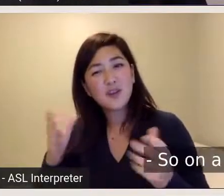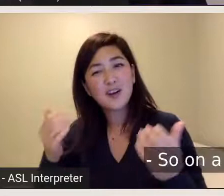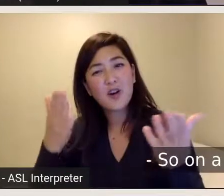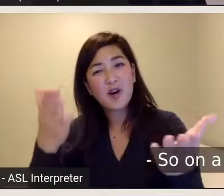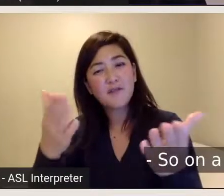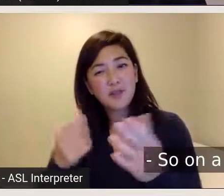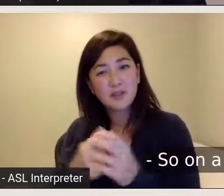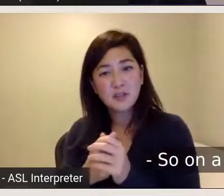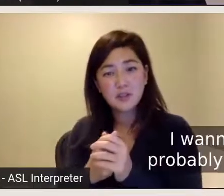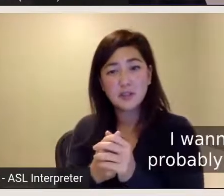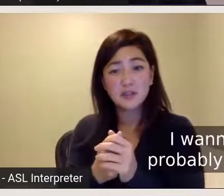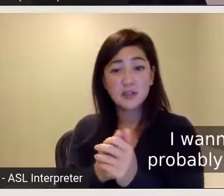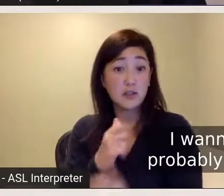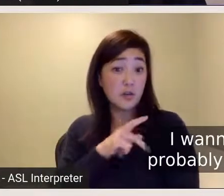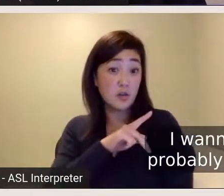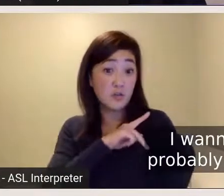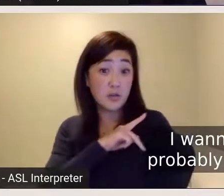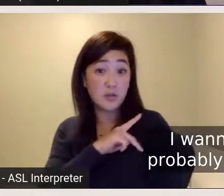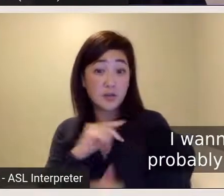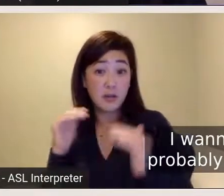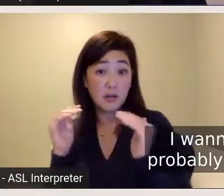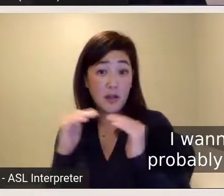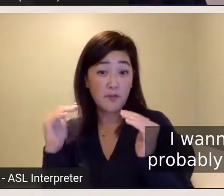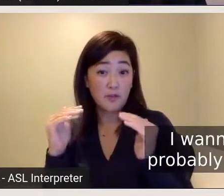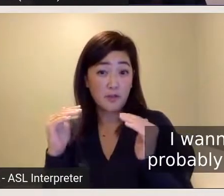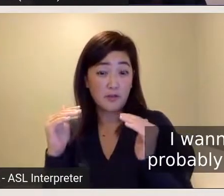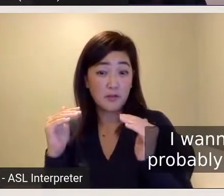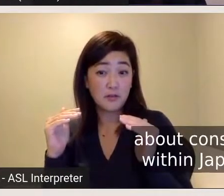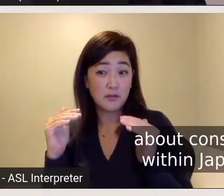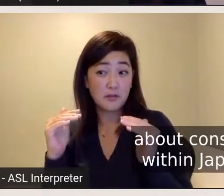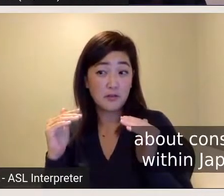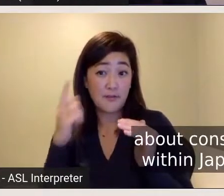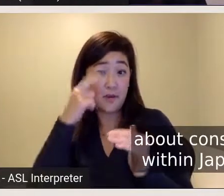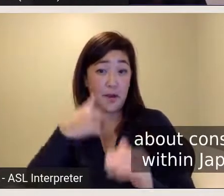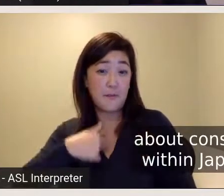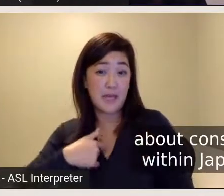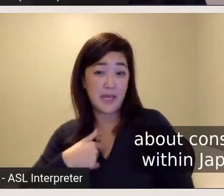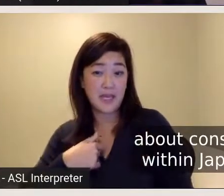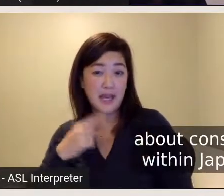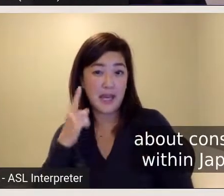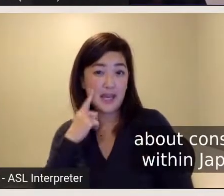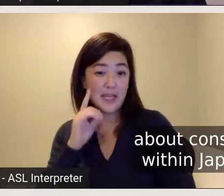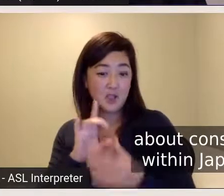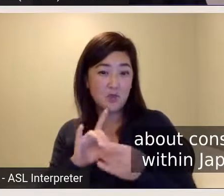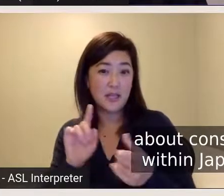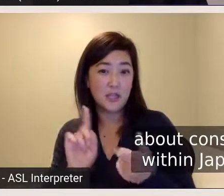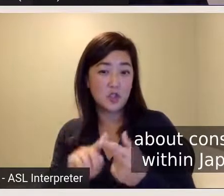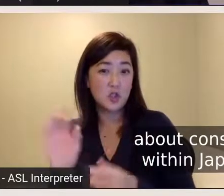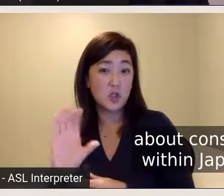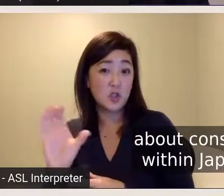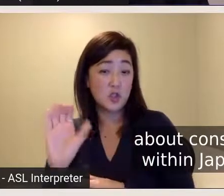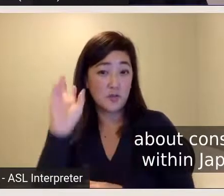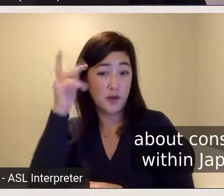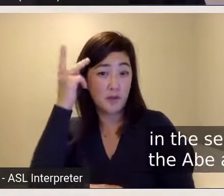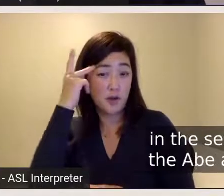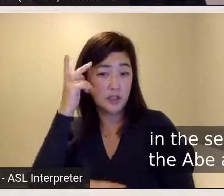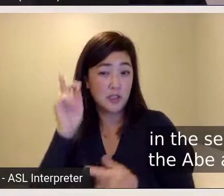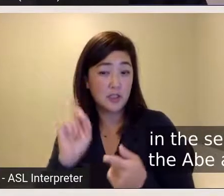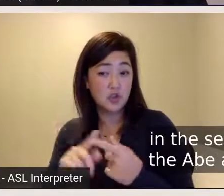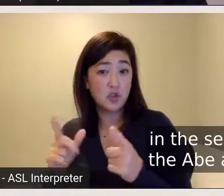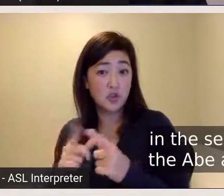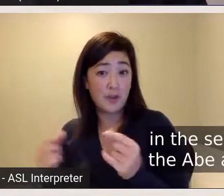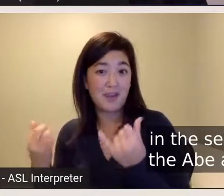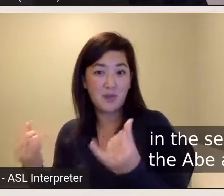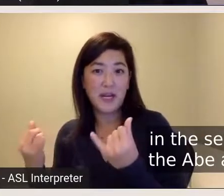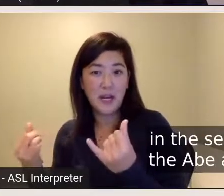So on a personal level, I want to say that it probably has a lot to do about conservative politics within Japan current day, in the